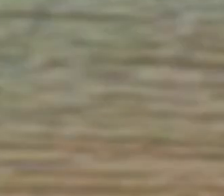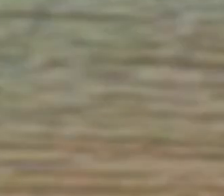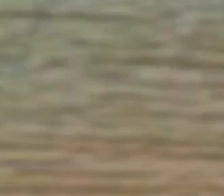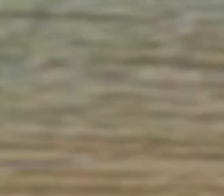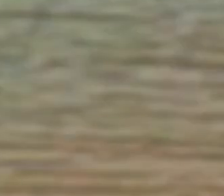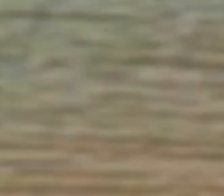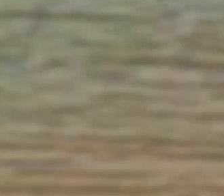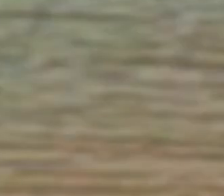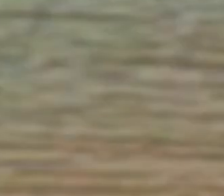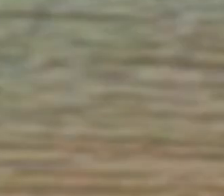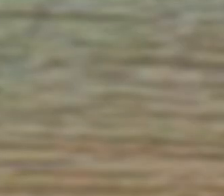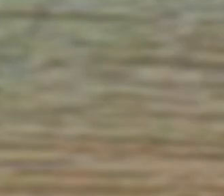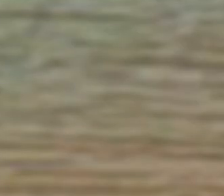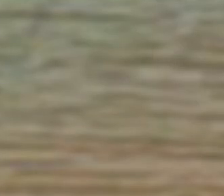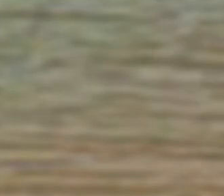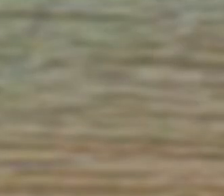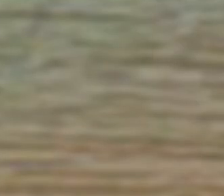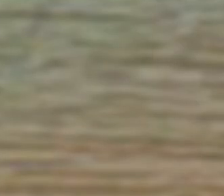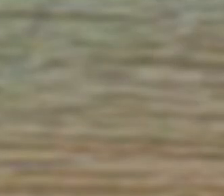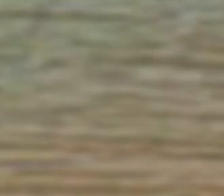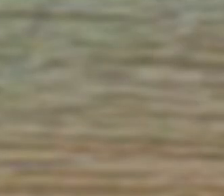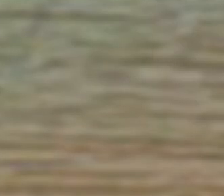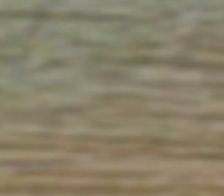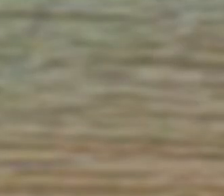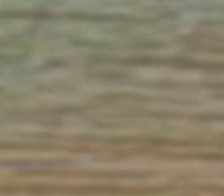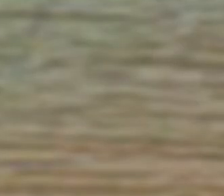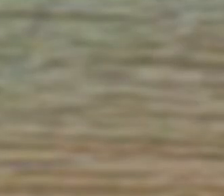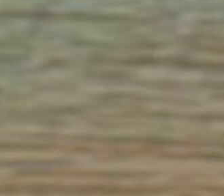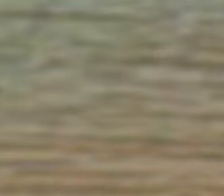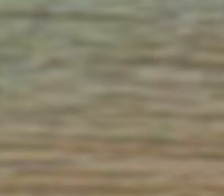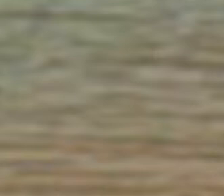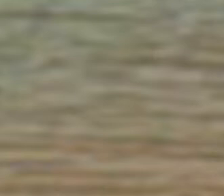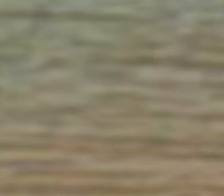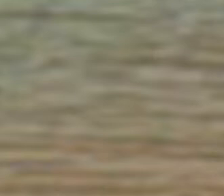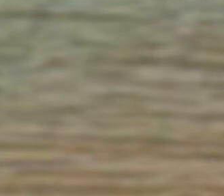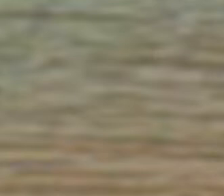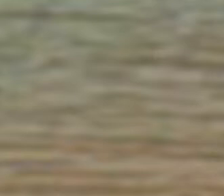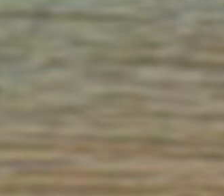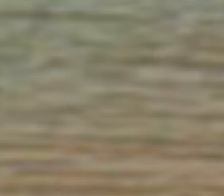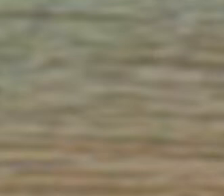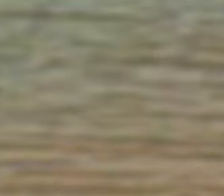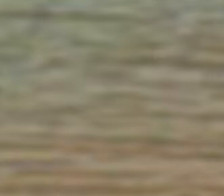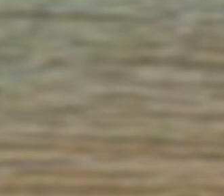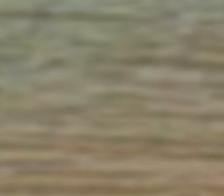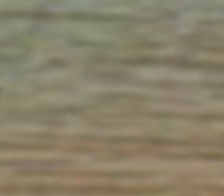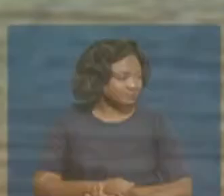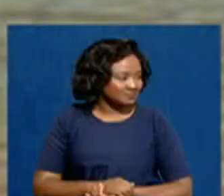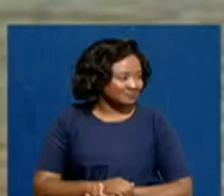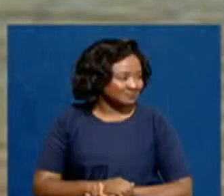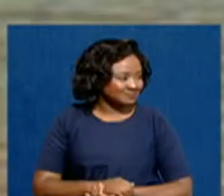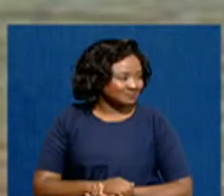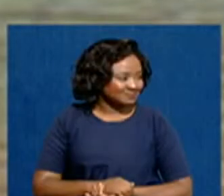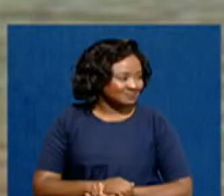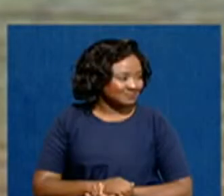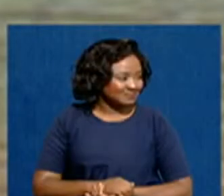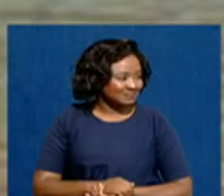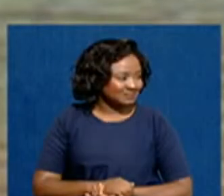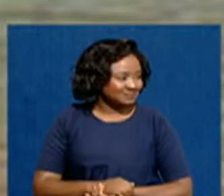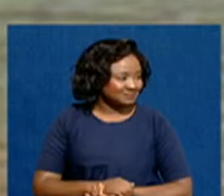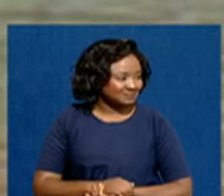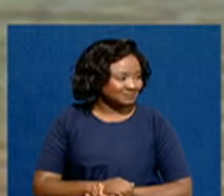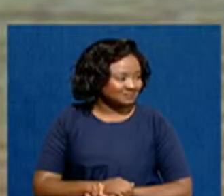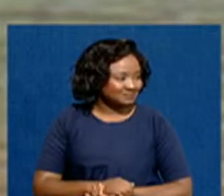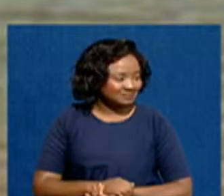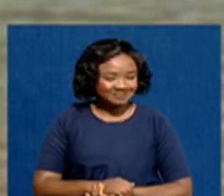needless, and on their part... you cannot assure anybody that it will not rain again. I didn't ask you about the rain. Yeah. That's not your purview. You